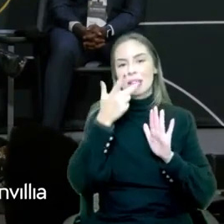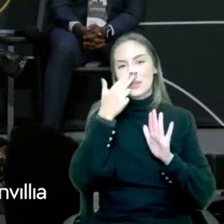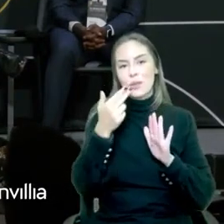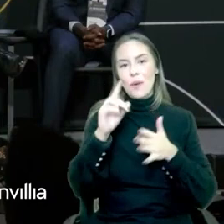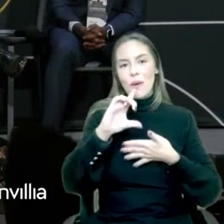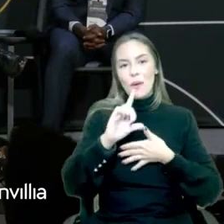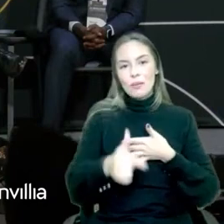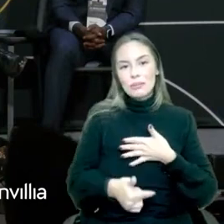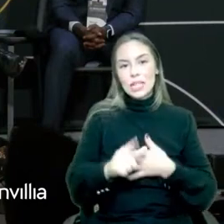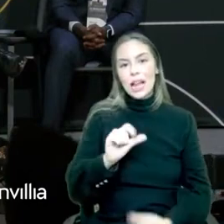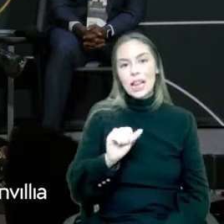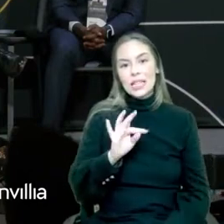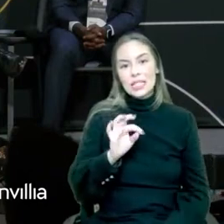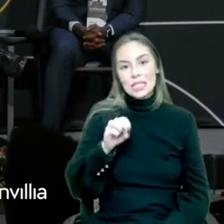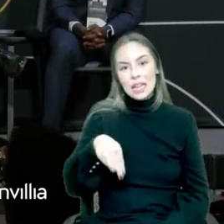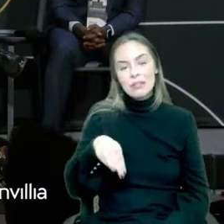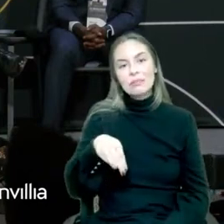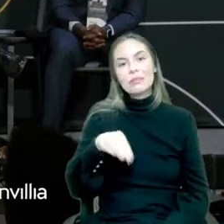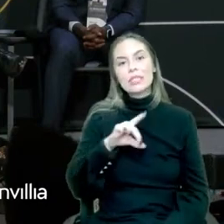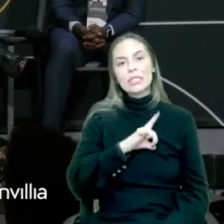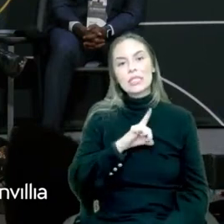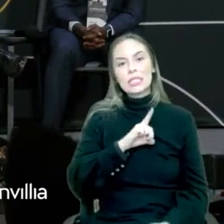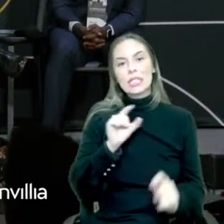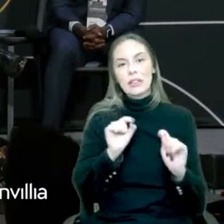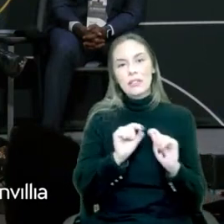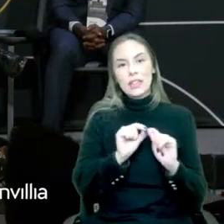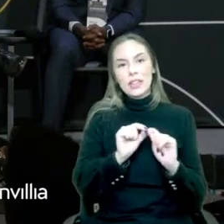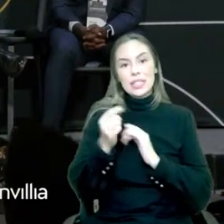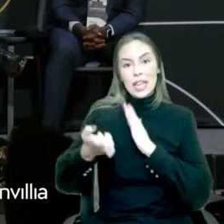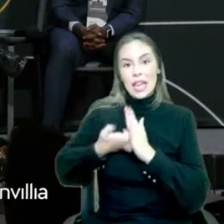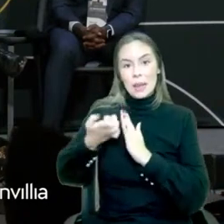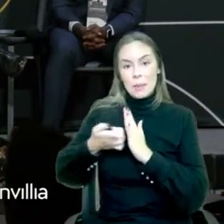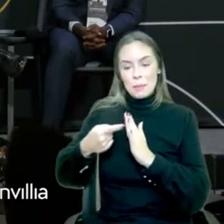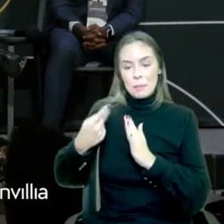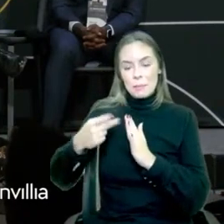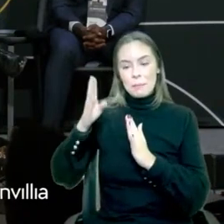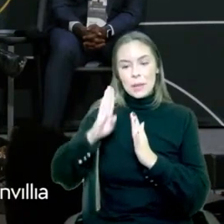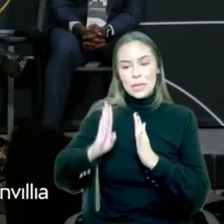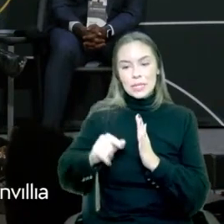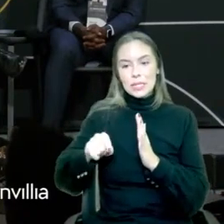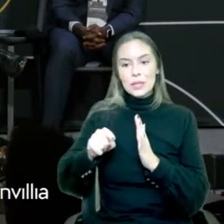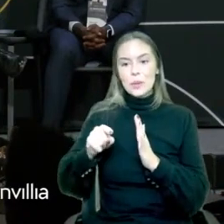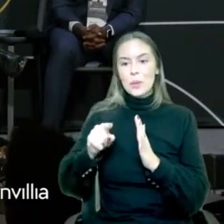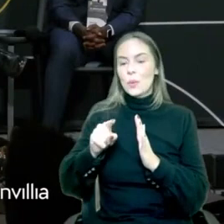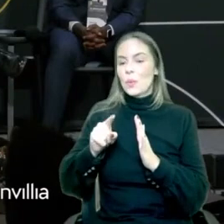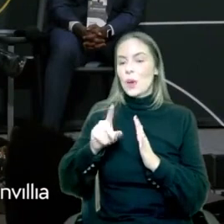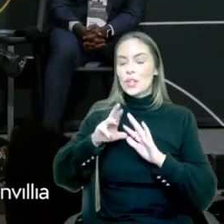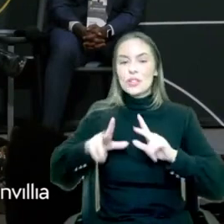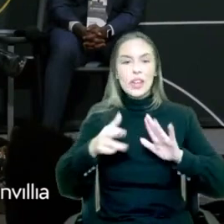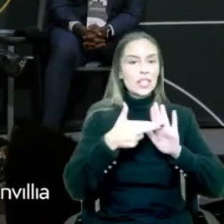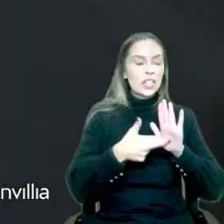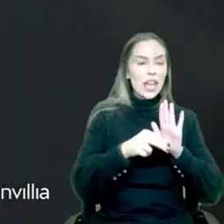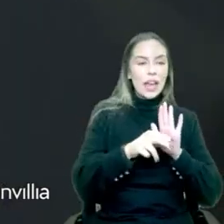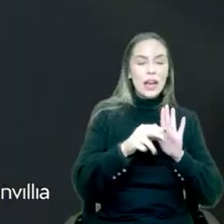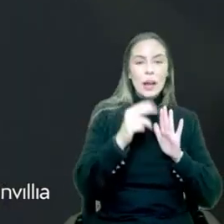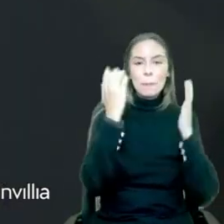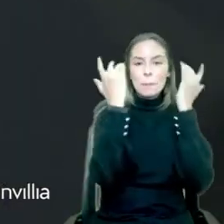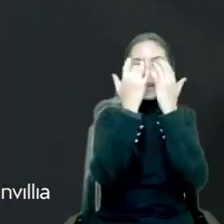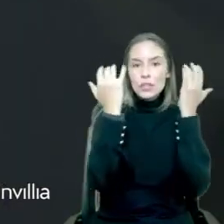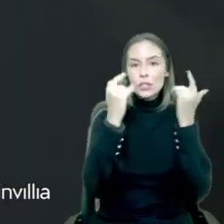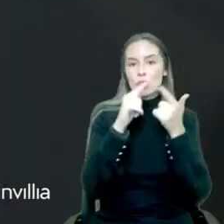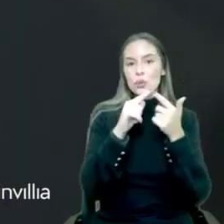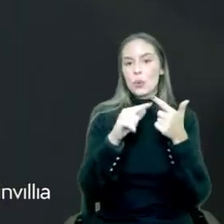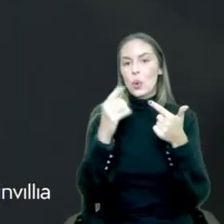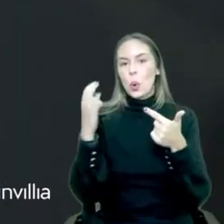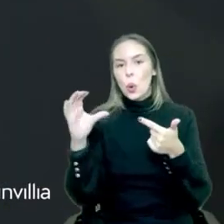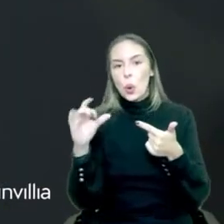imagine that when we approve something for Brazil, doesn't mean that we can apply to Mexico. And if I apply in Colombia, doesn't mean that I can apply in Uruguay, for example.